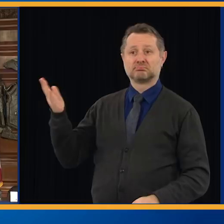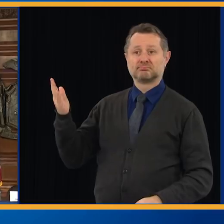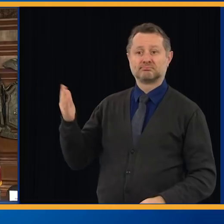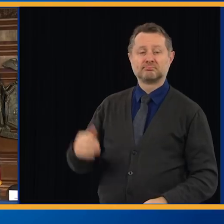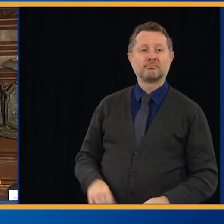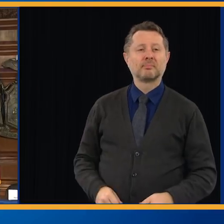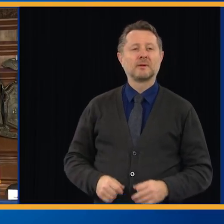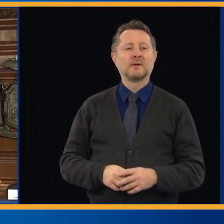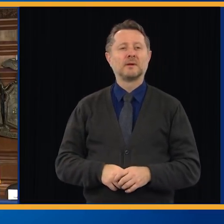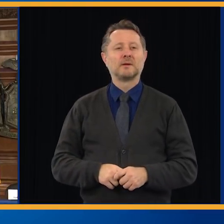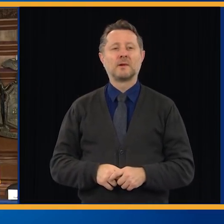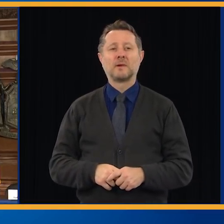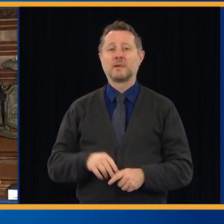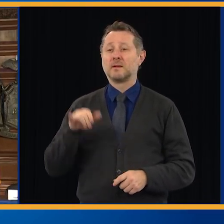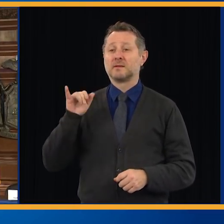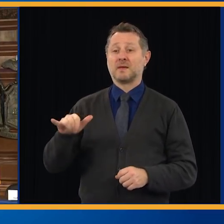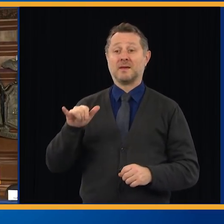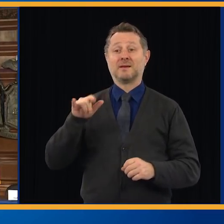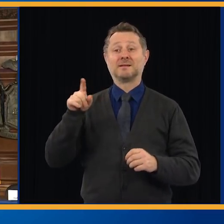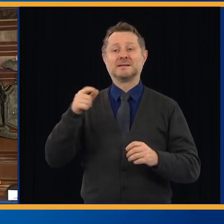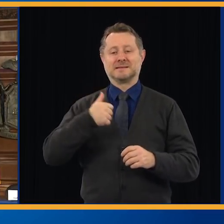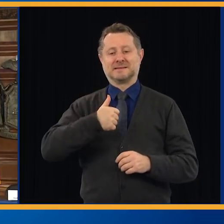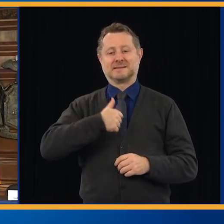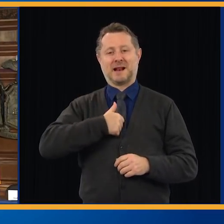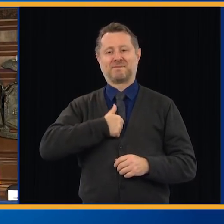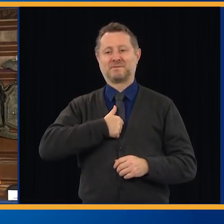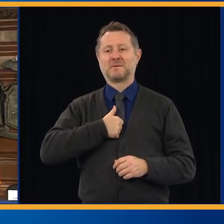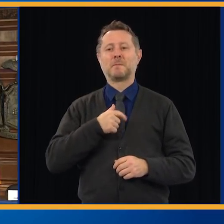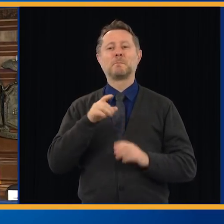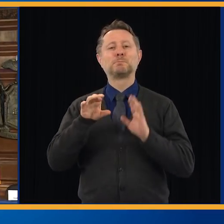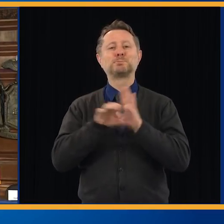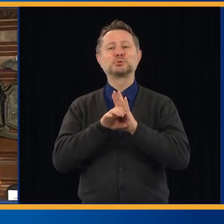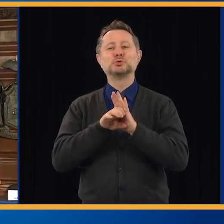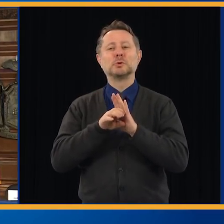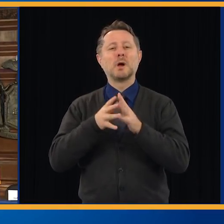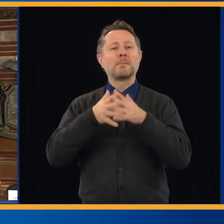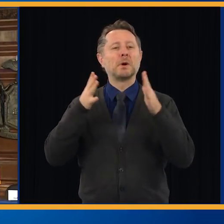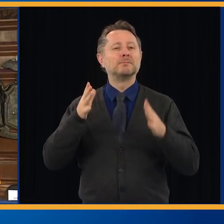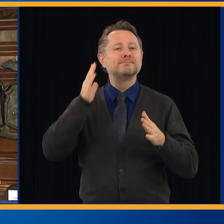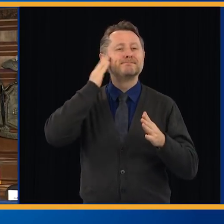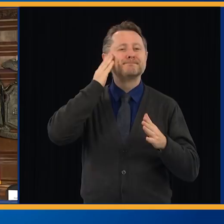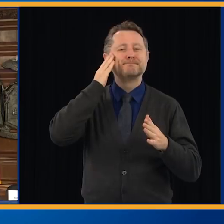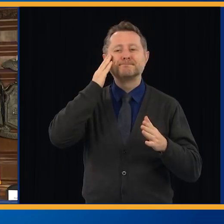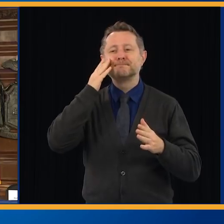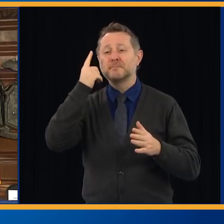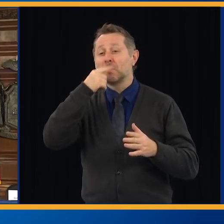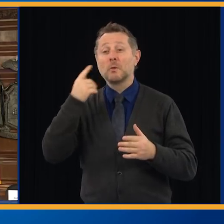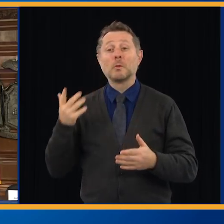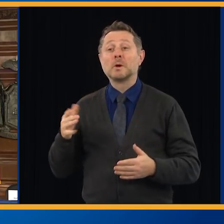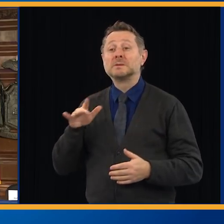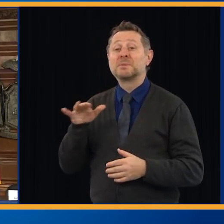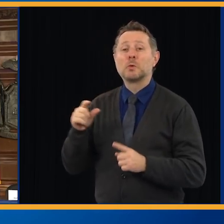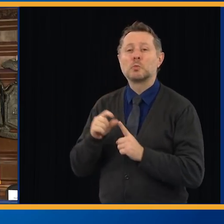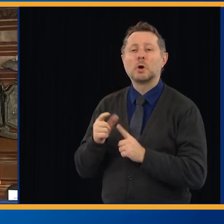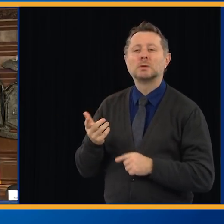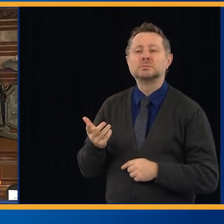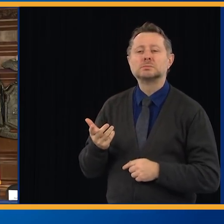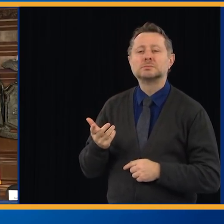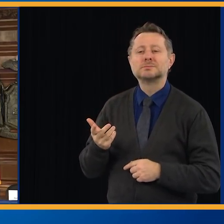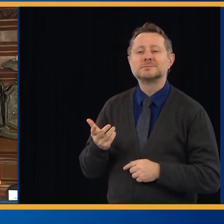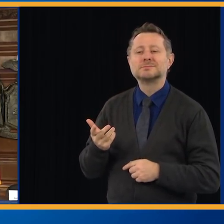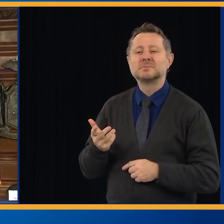That's a self-portrait of America. And you know what it spells? It spells